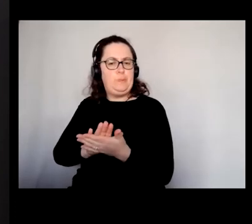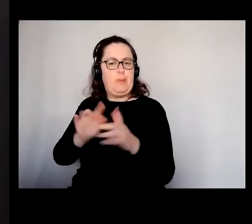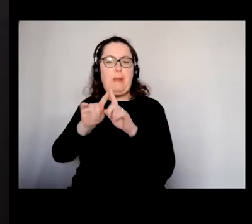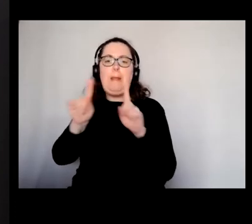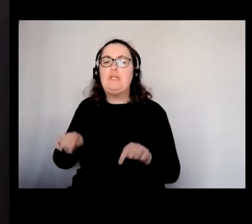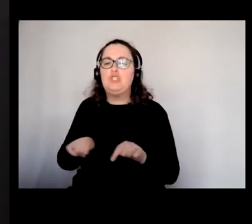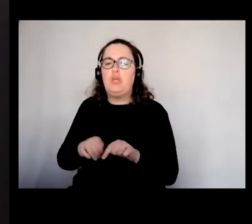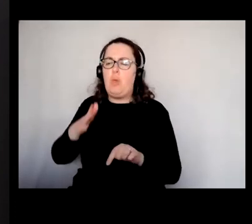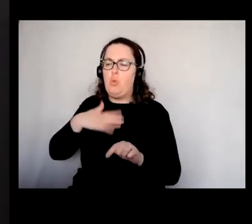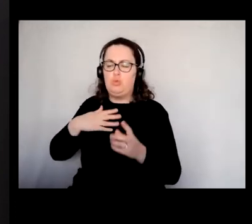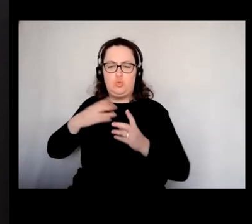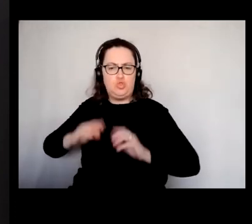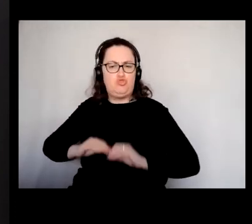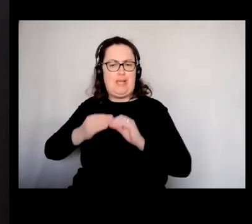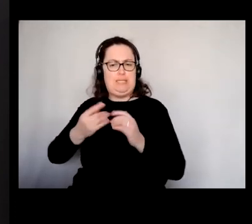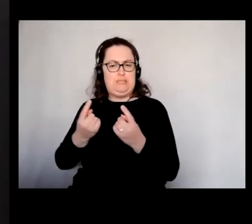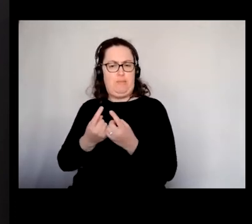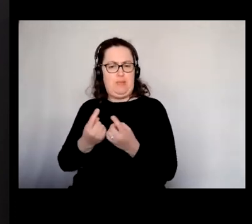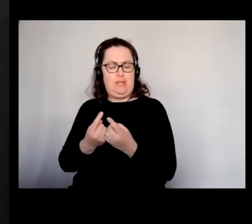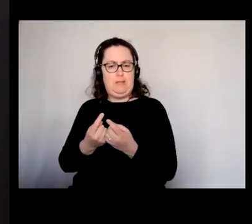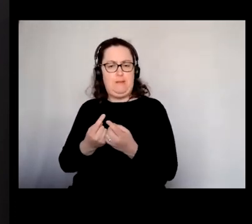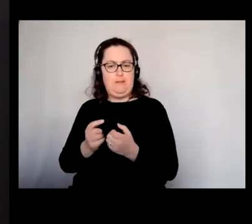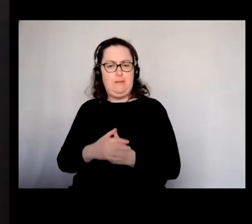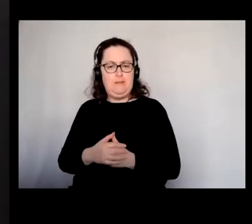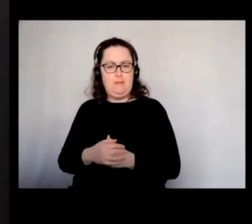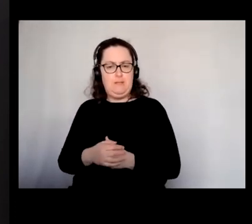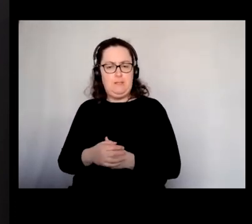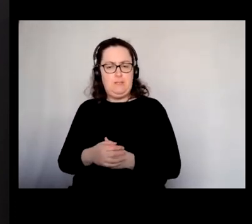guess. And it never seems to be